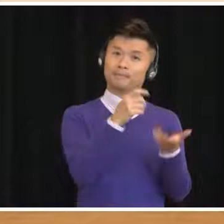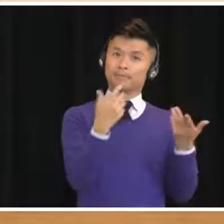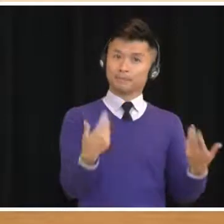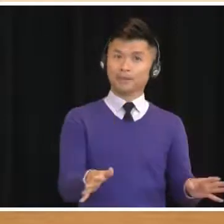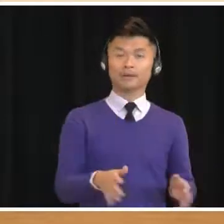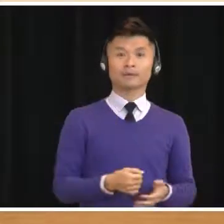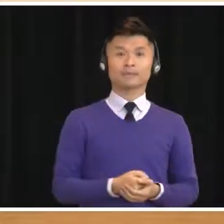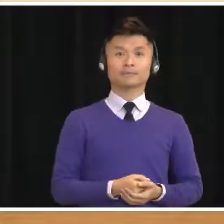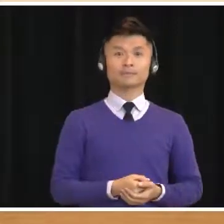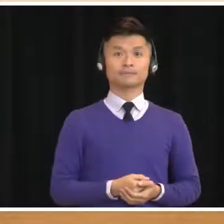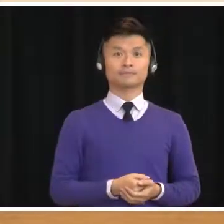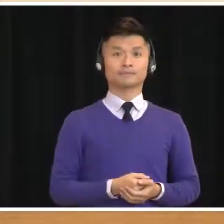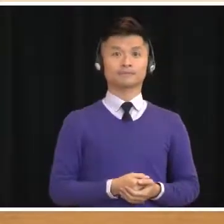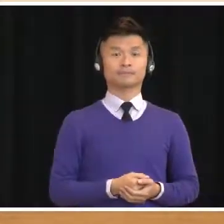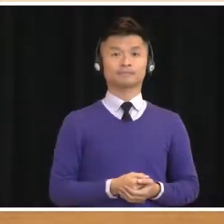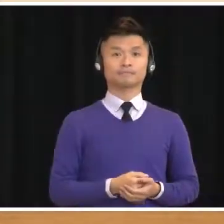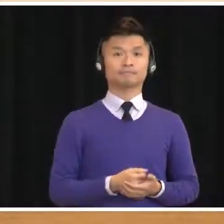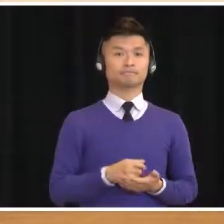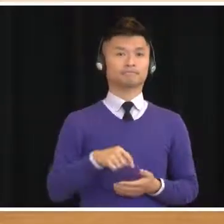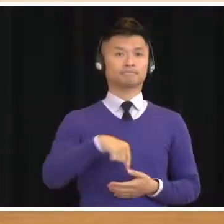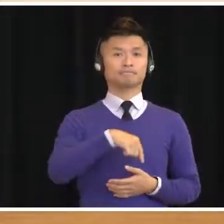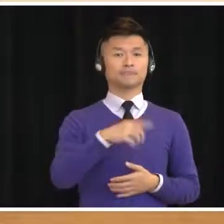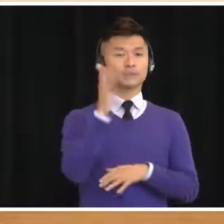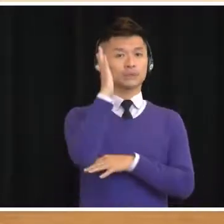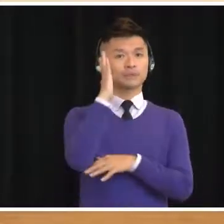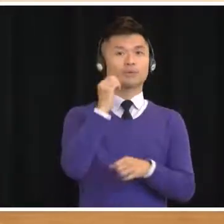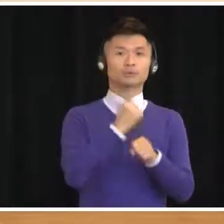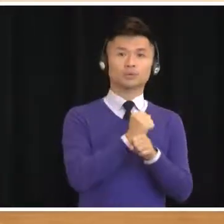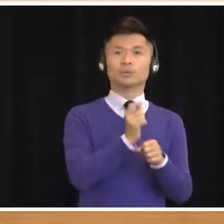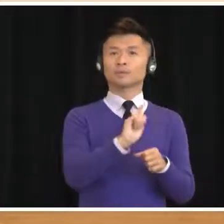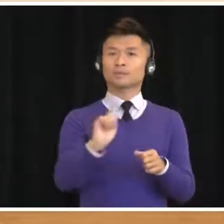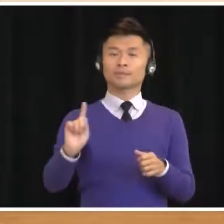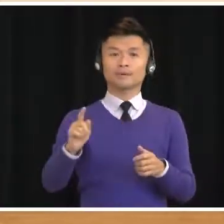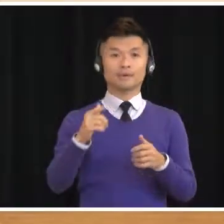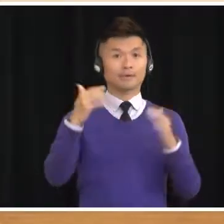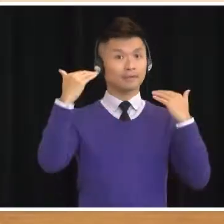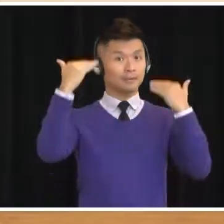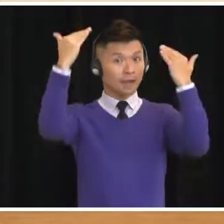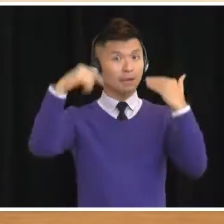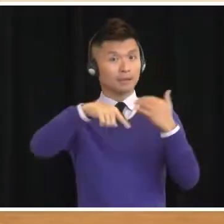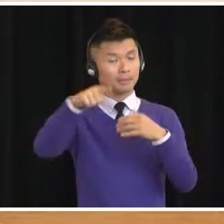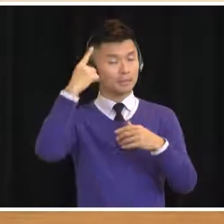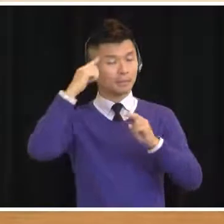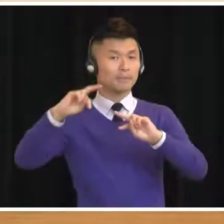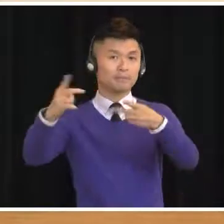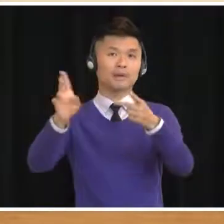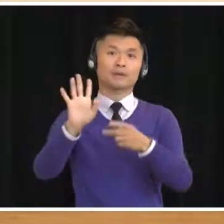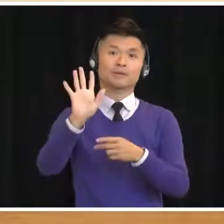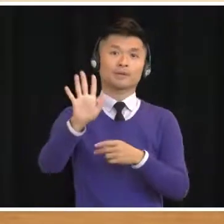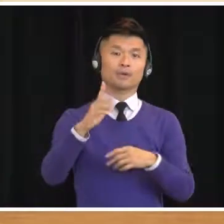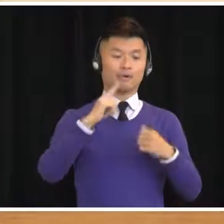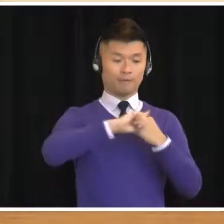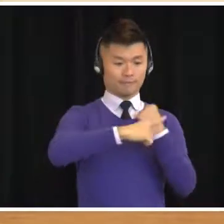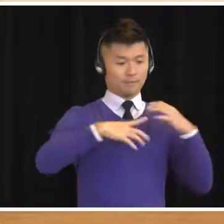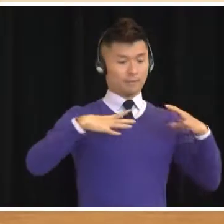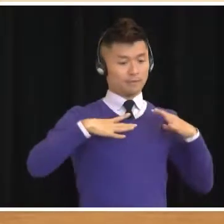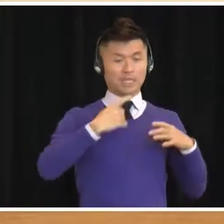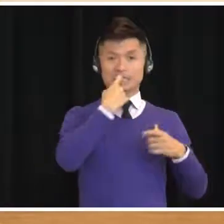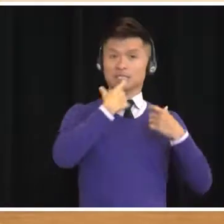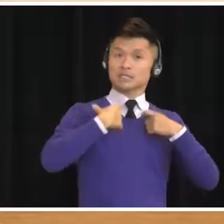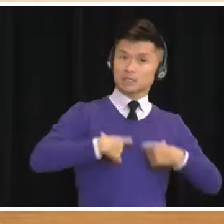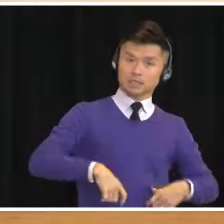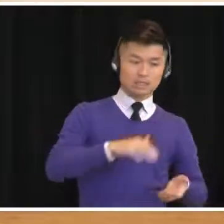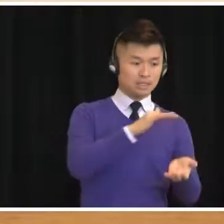social workers, judges, parents, about the idea that the child has an independent,